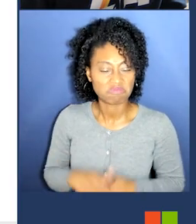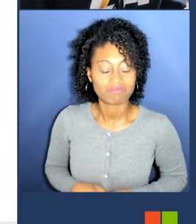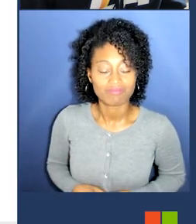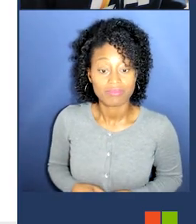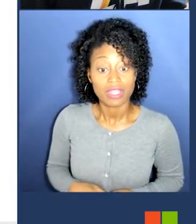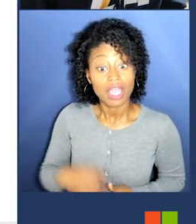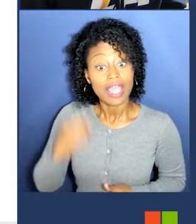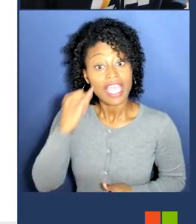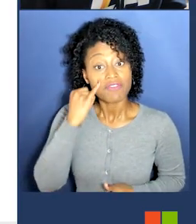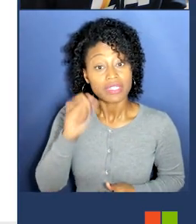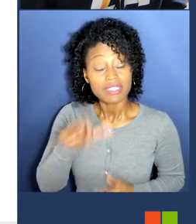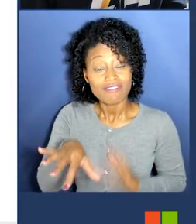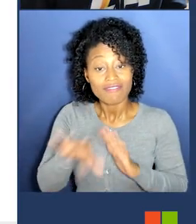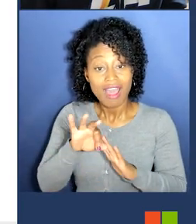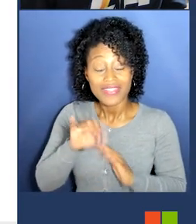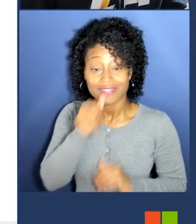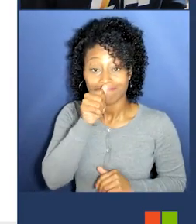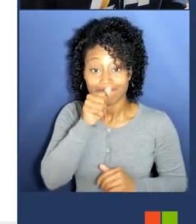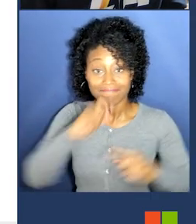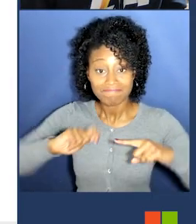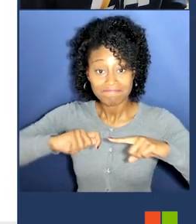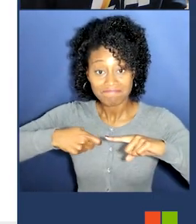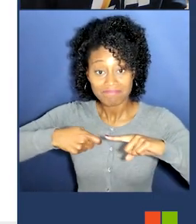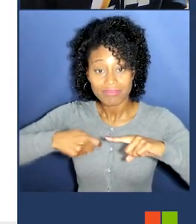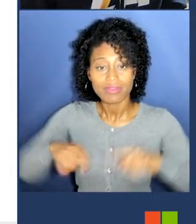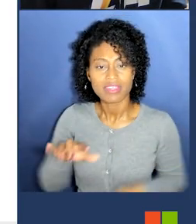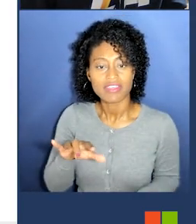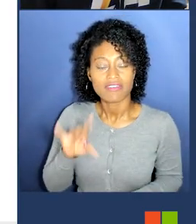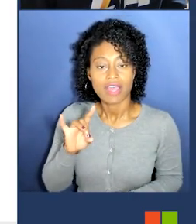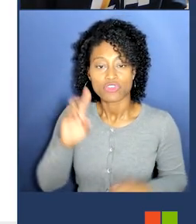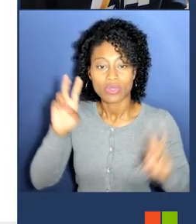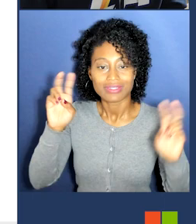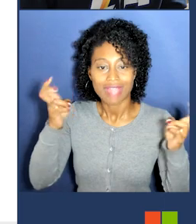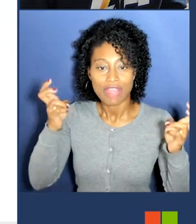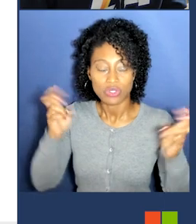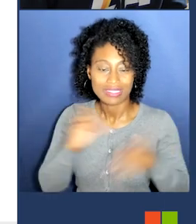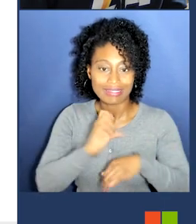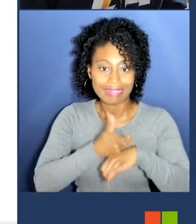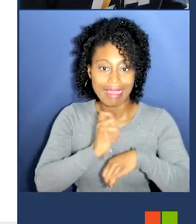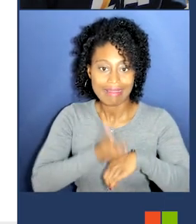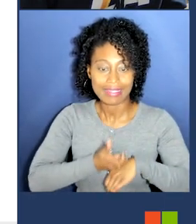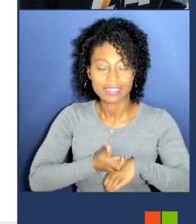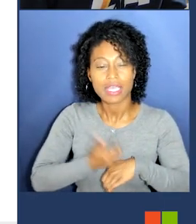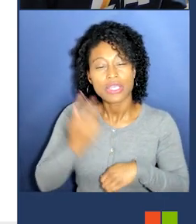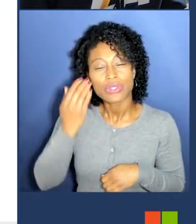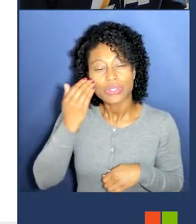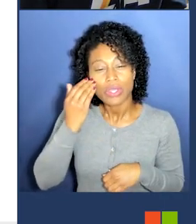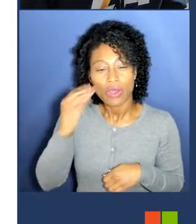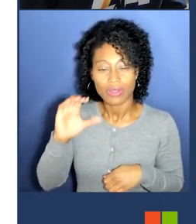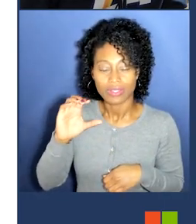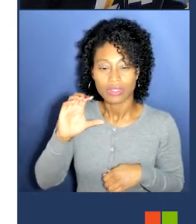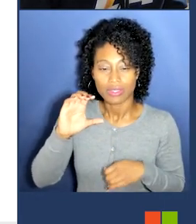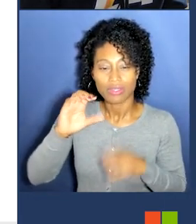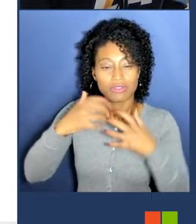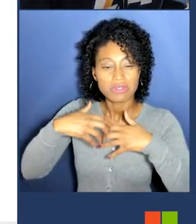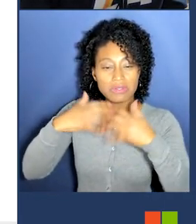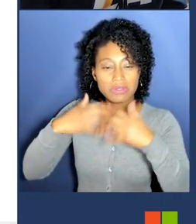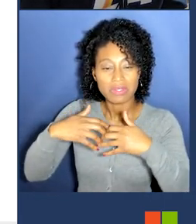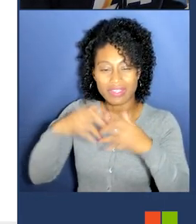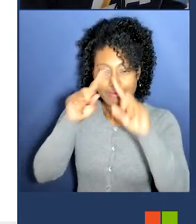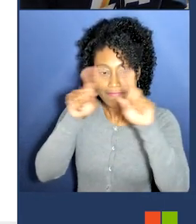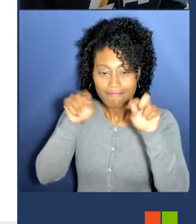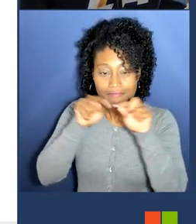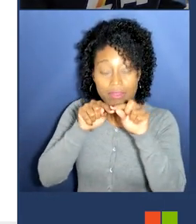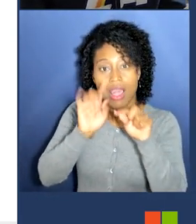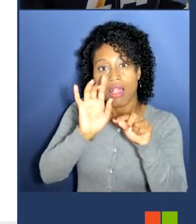you go to your title settings. So click the cogwheel here, click title settings, and then on